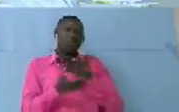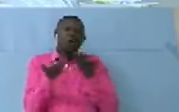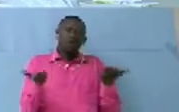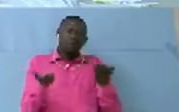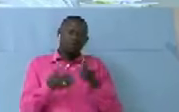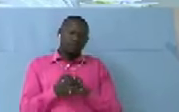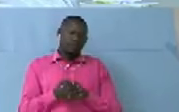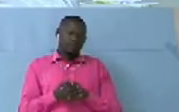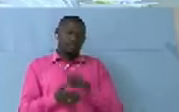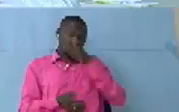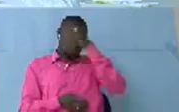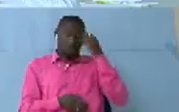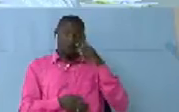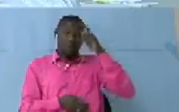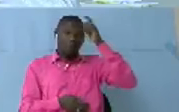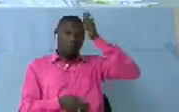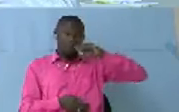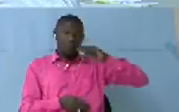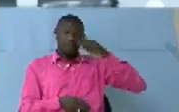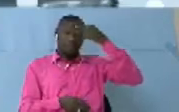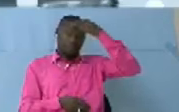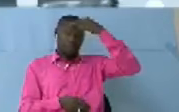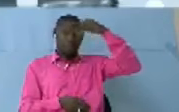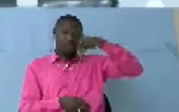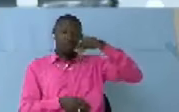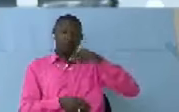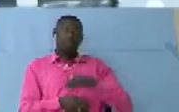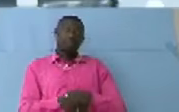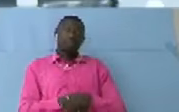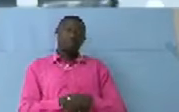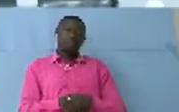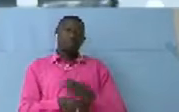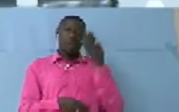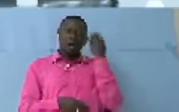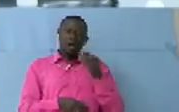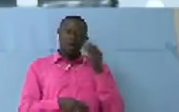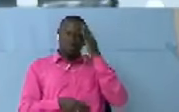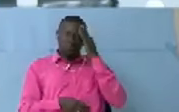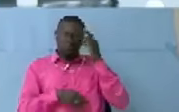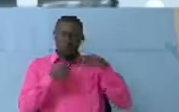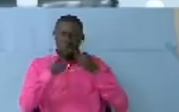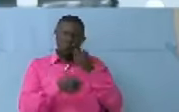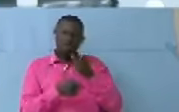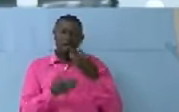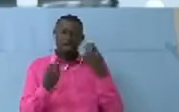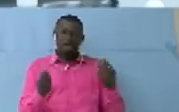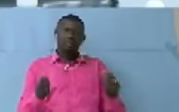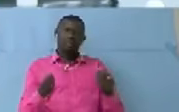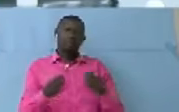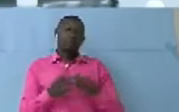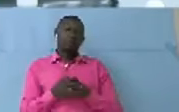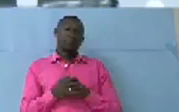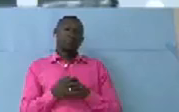Commissioner Sane is working at the police headquarters. But how do you know this? How did you come to know this?